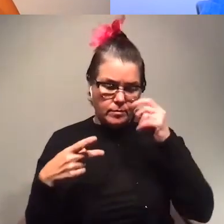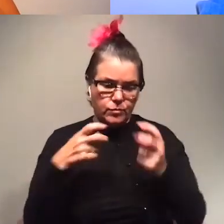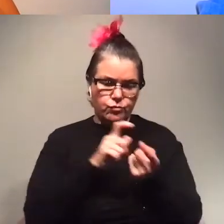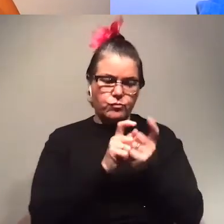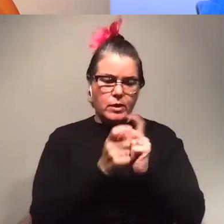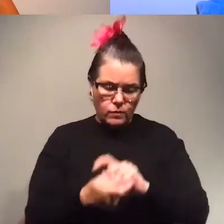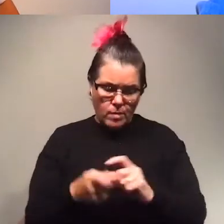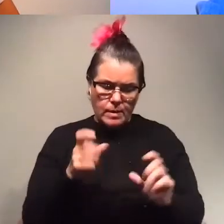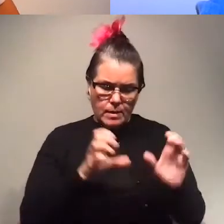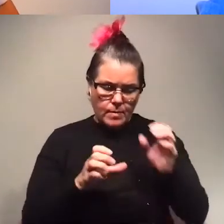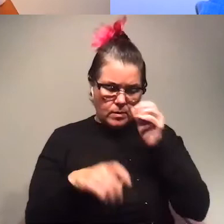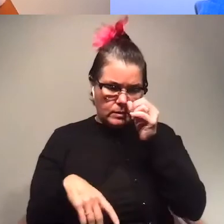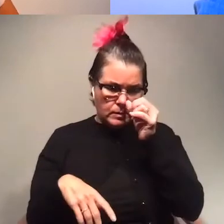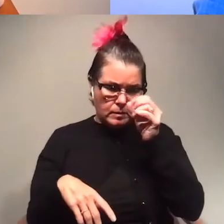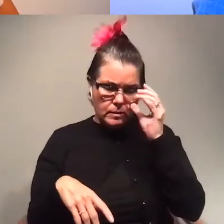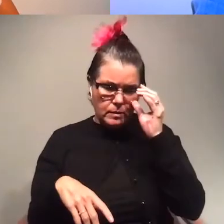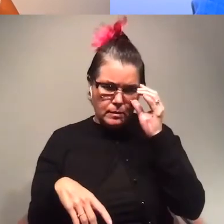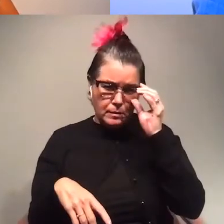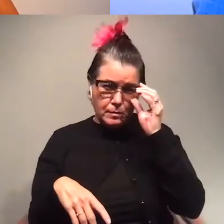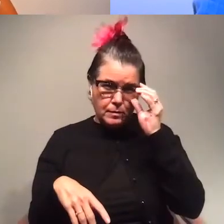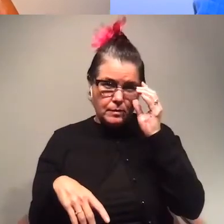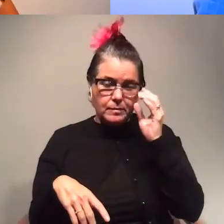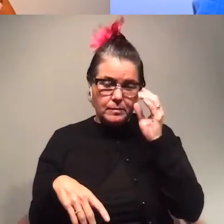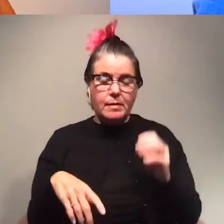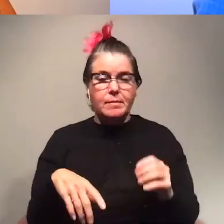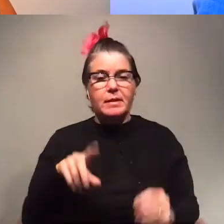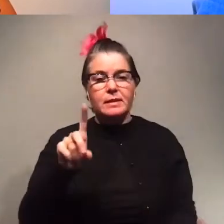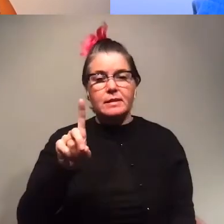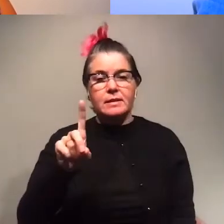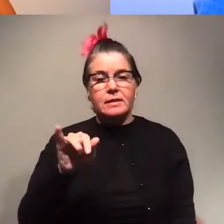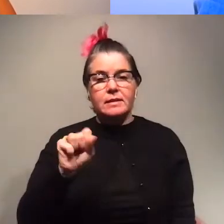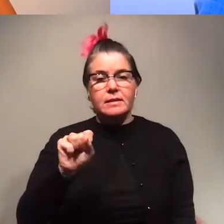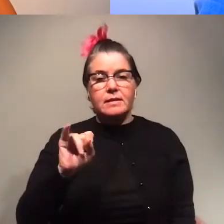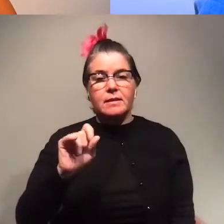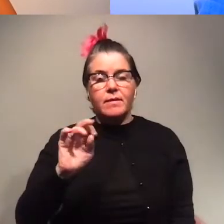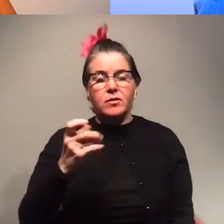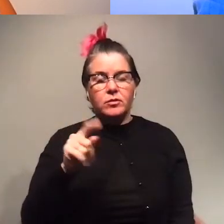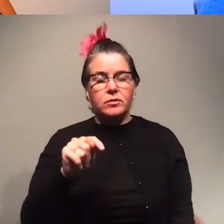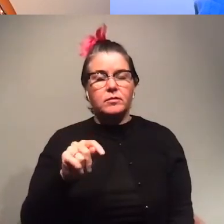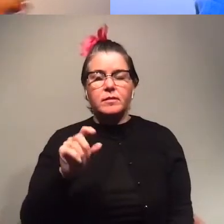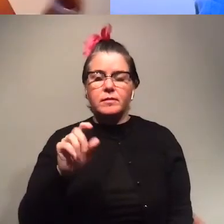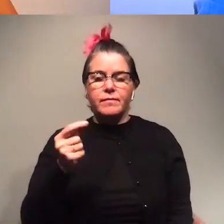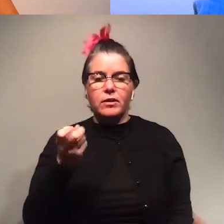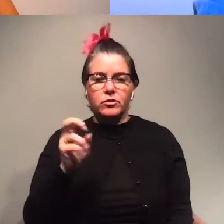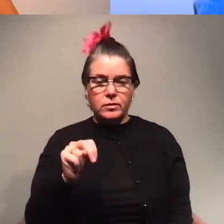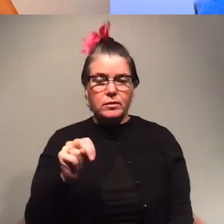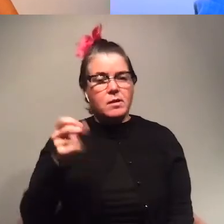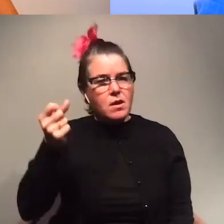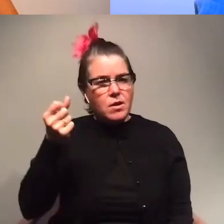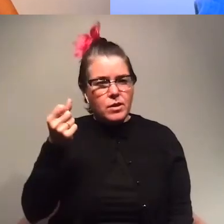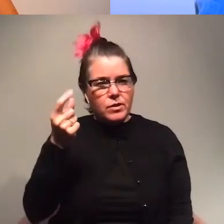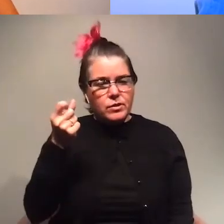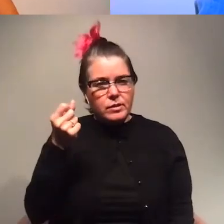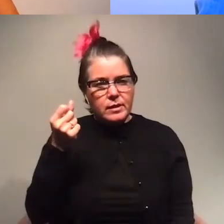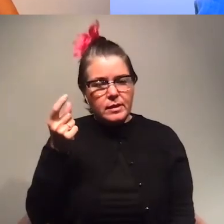transforming, maybe even like disinfection. I think for general people, like understanding, you